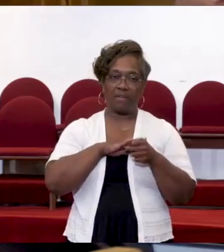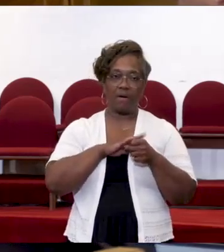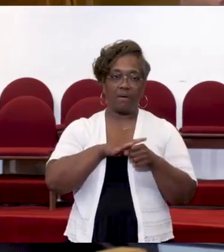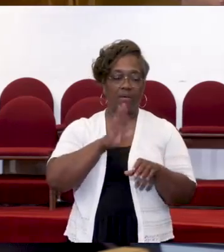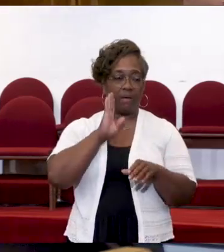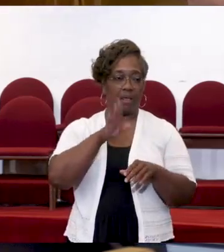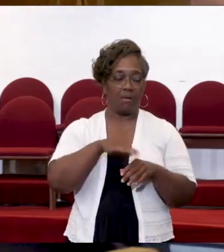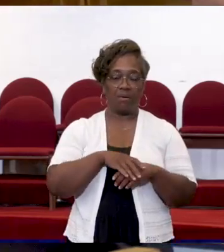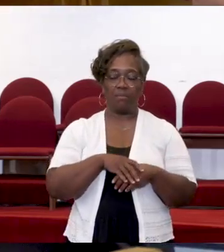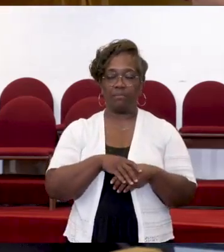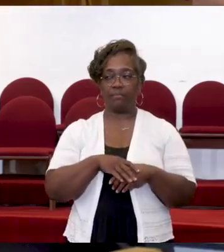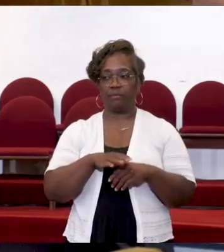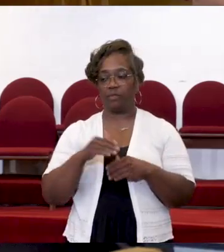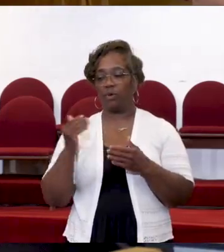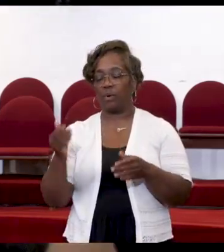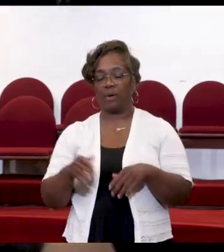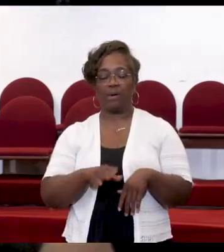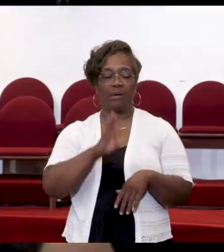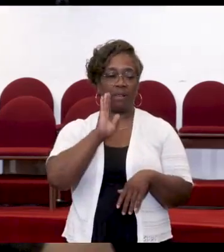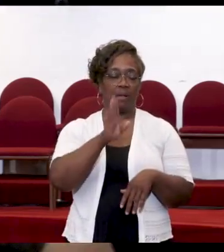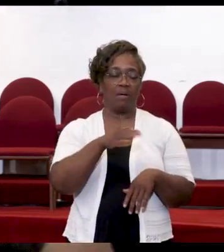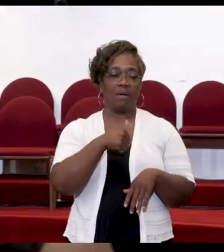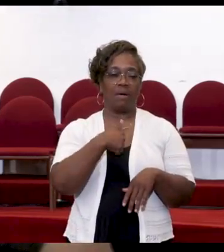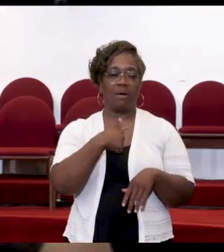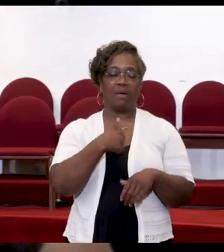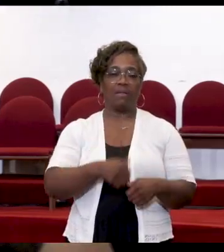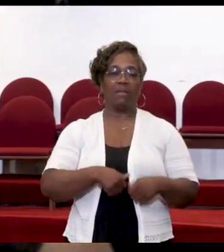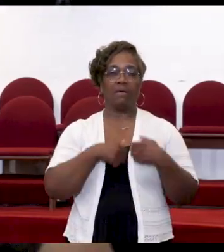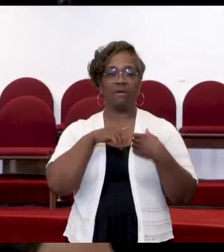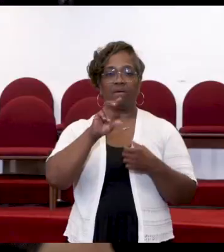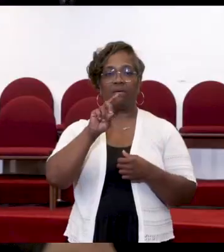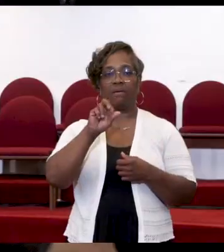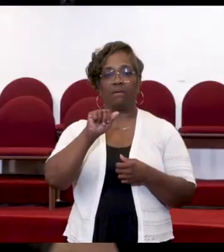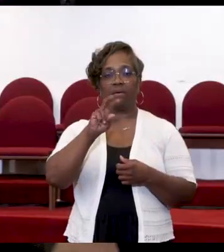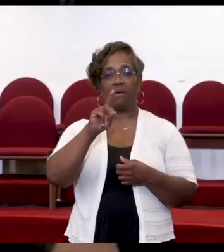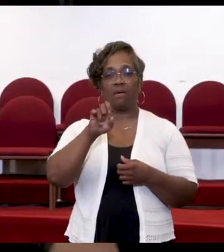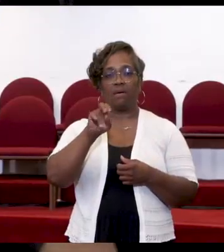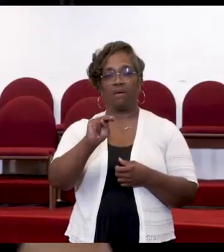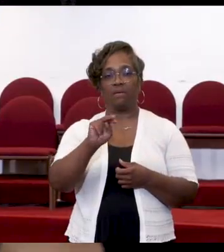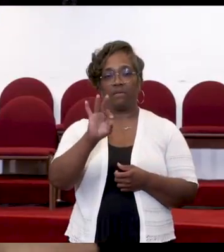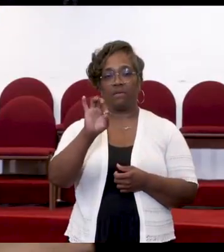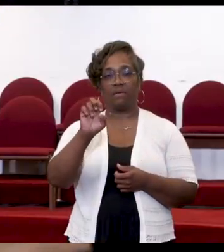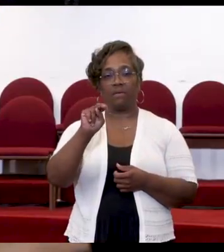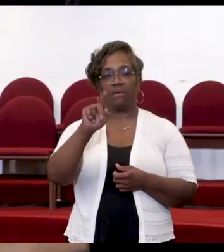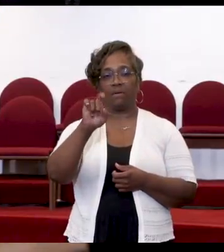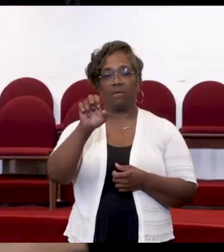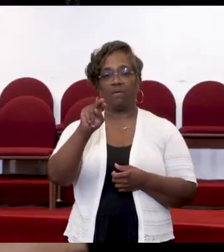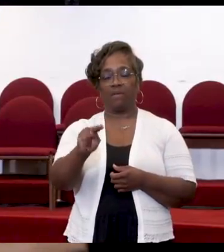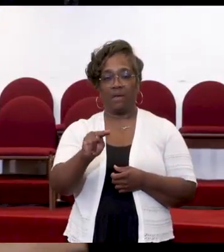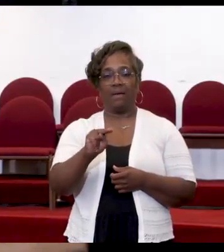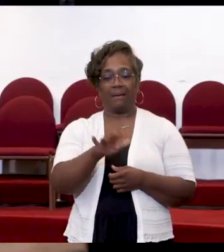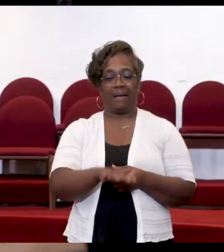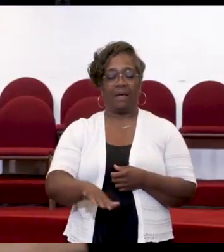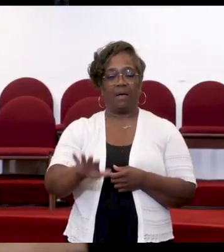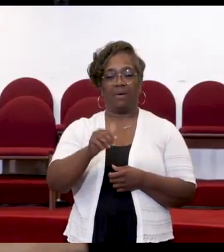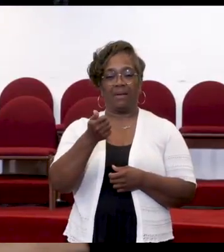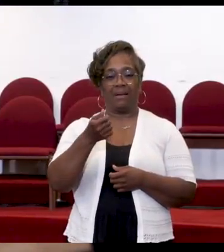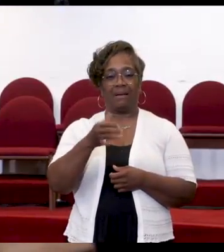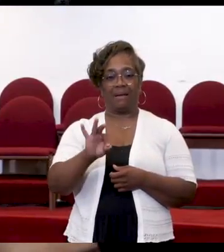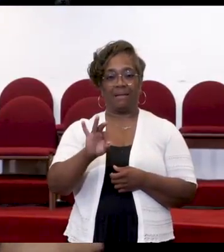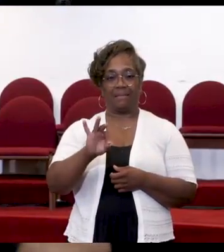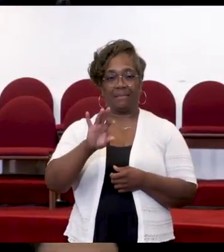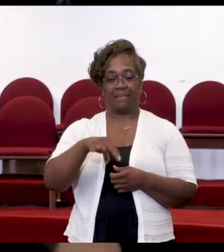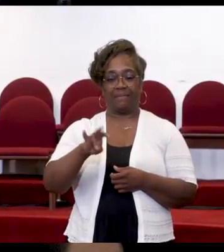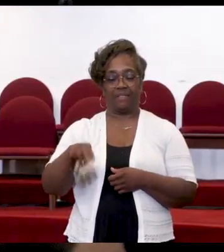Hello? Go ahead. Good evening. I'm from the Davidson and Finland area. I've been over there since 1977. I'm a resident.